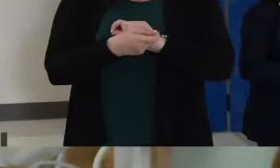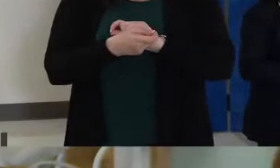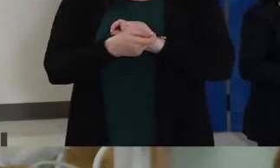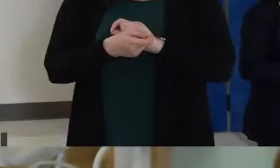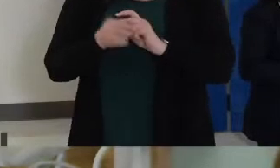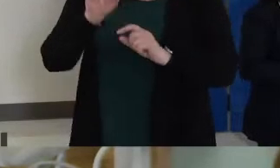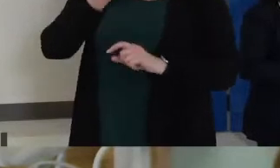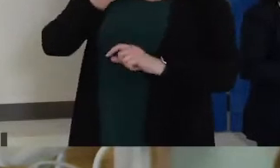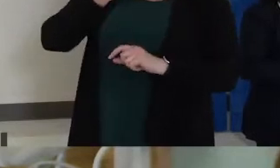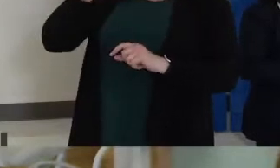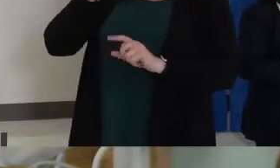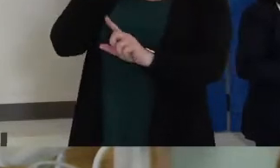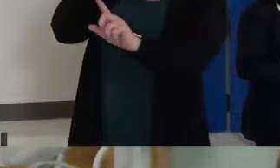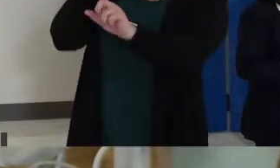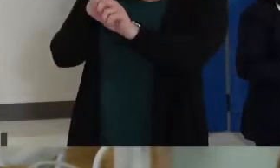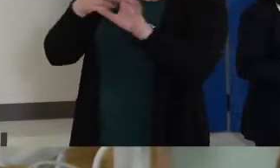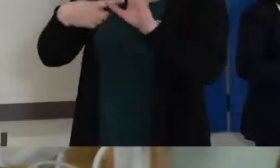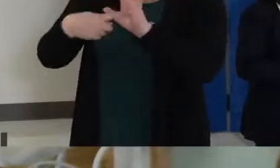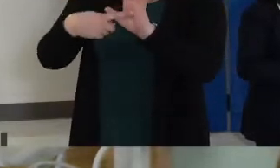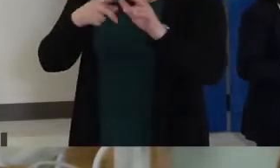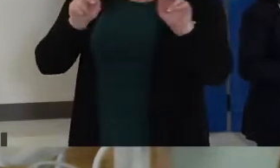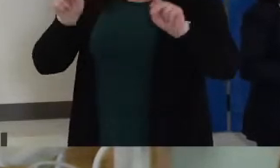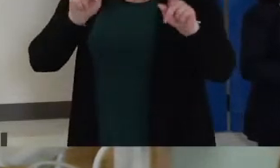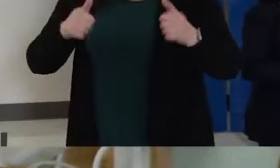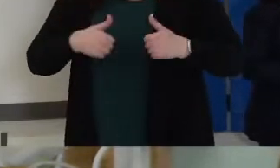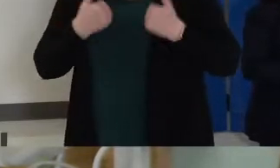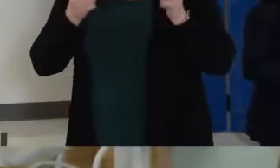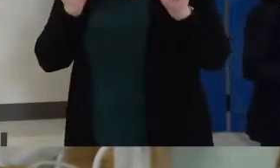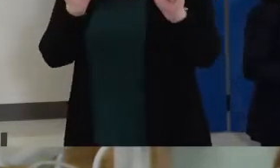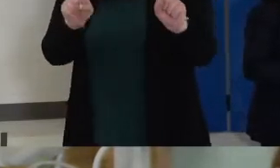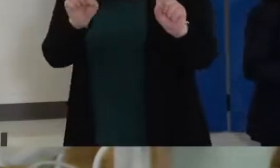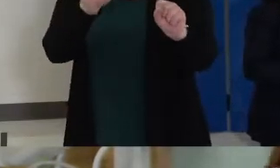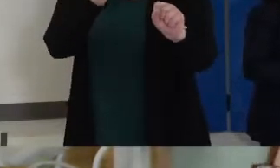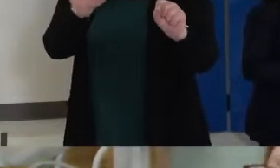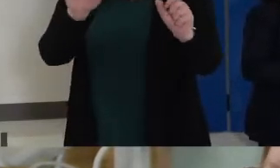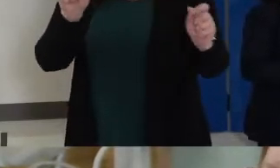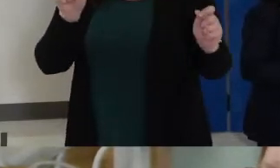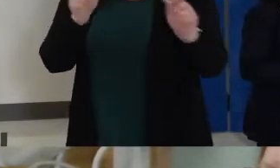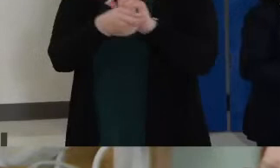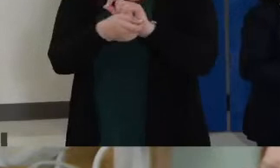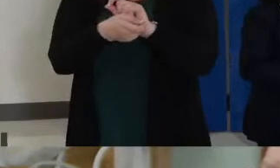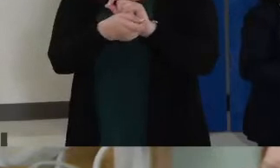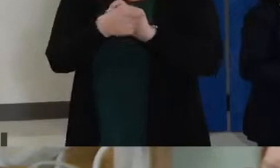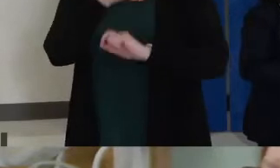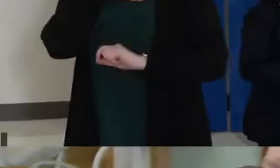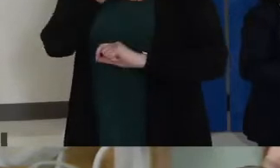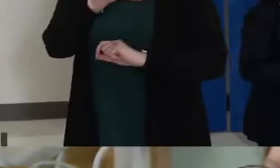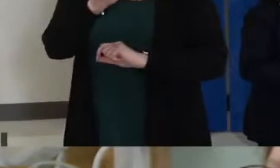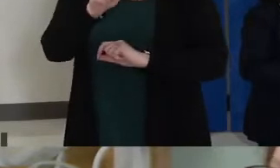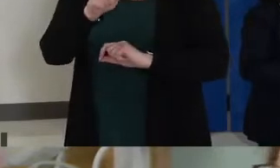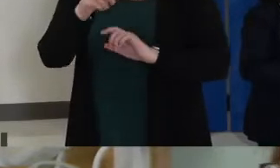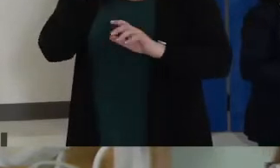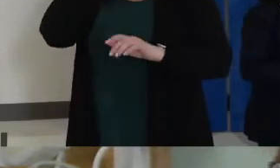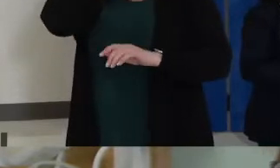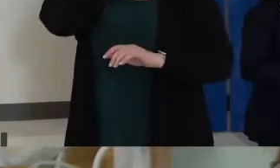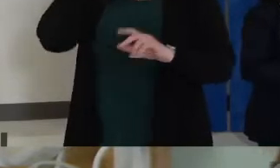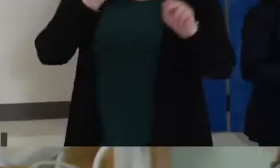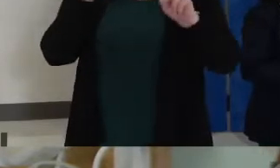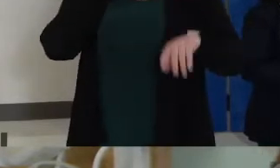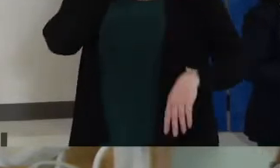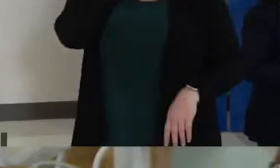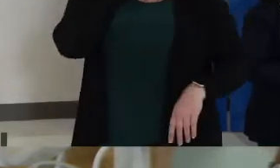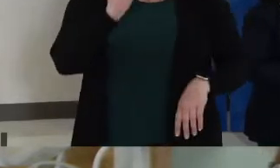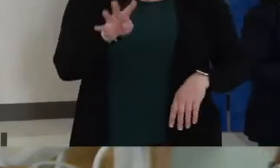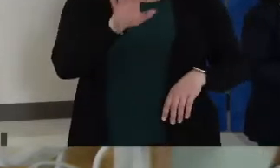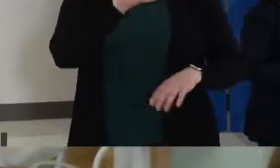example. People's lives can be changed. Forget the cynics out there that say this is too big, we'll never figure it